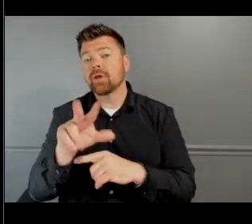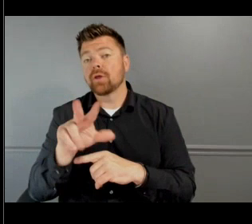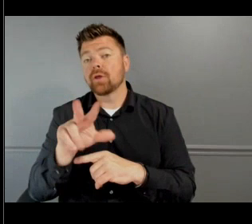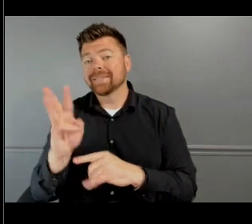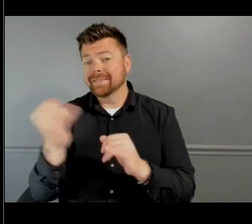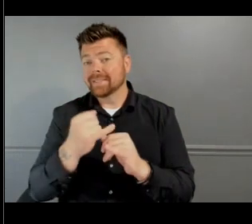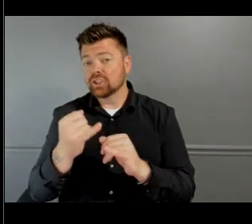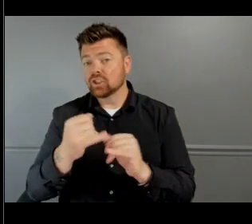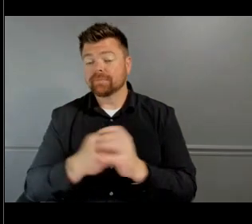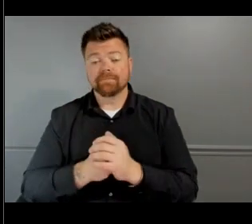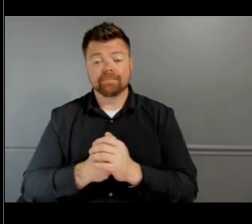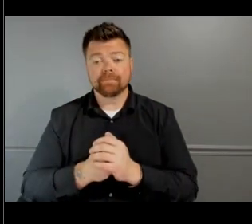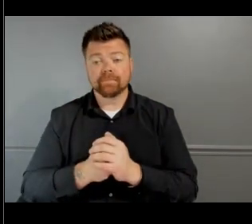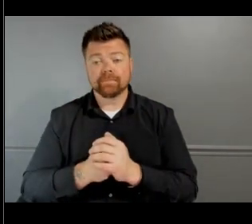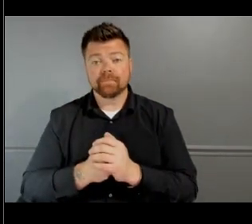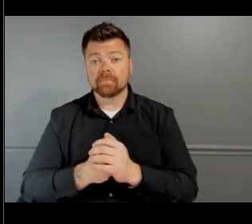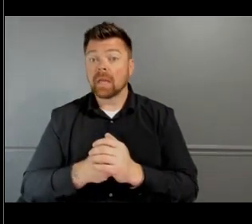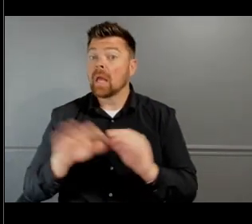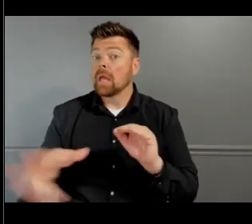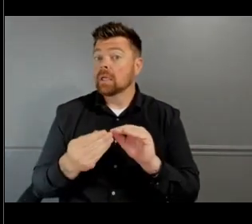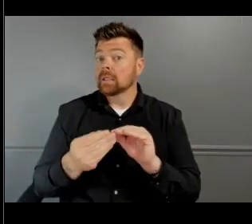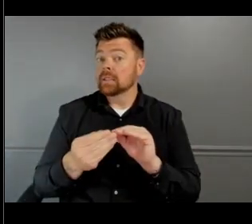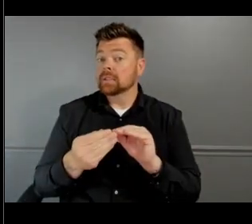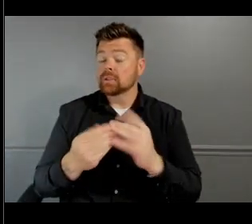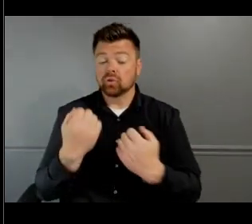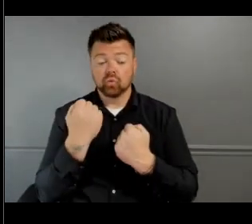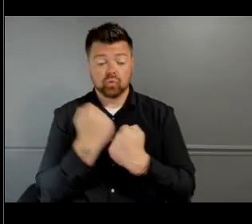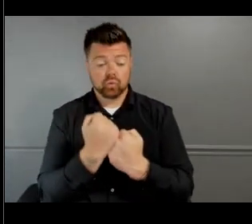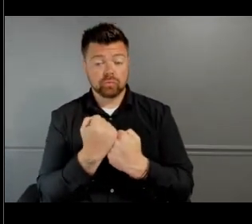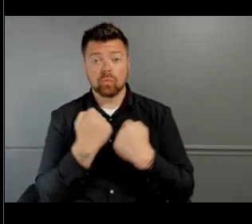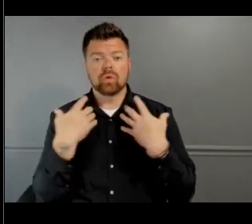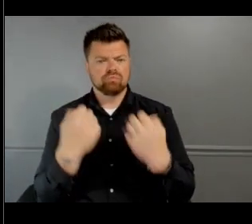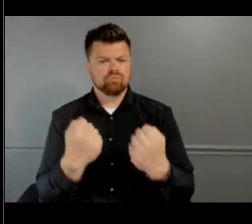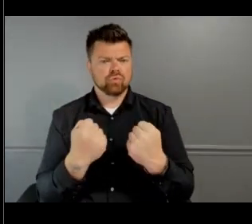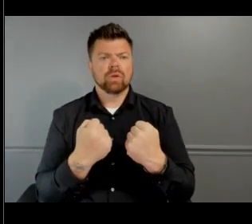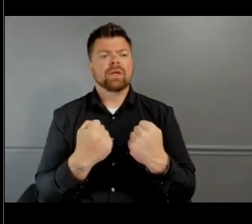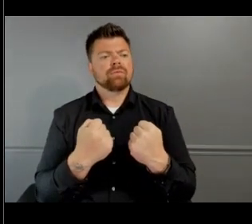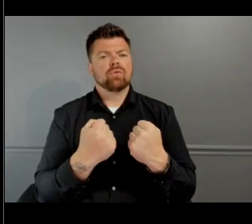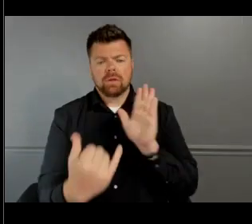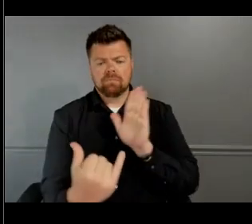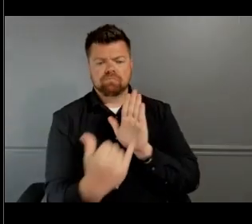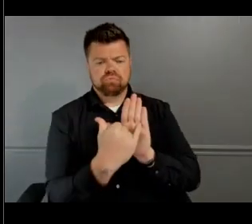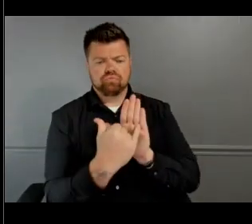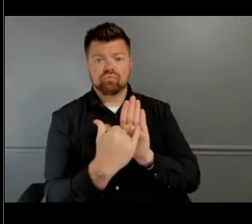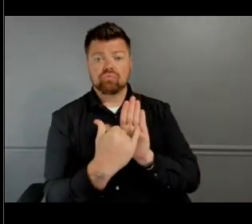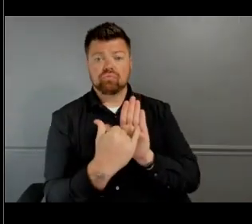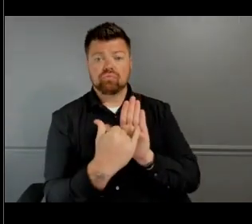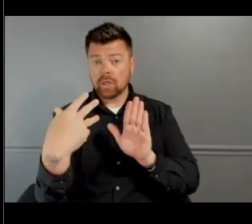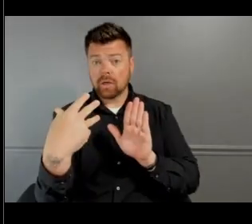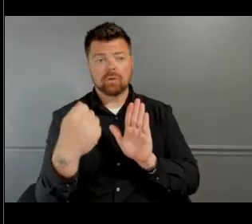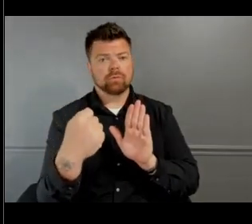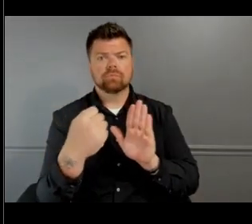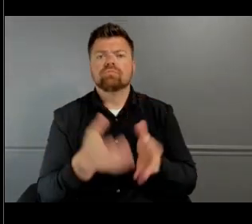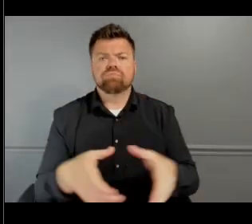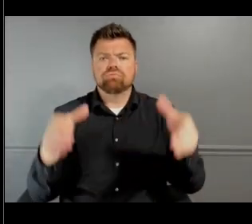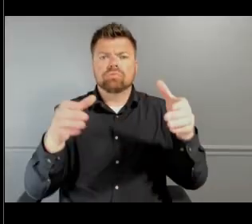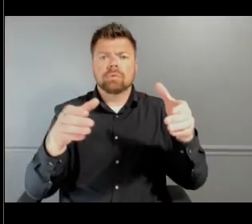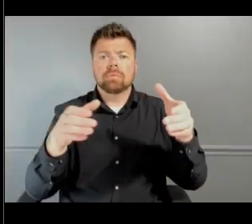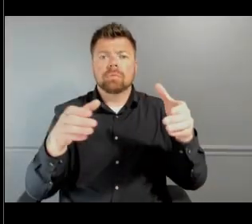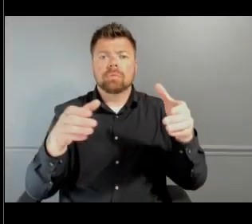inches, in addition to reinforcing for the grab bars, the shower stall must